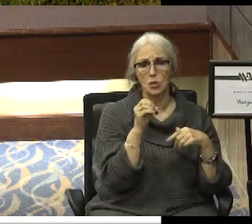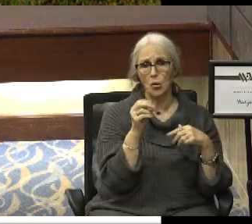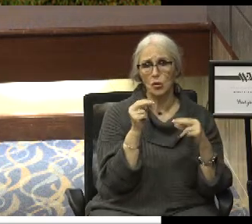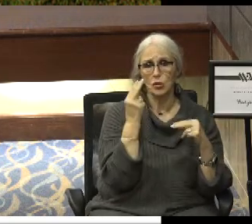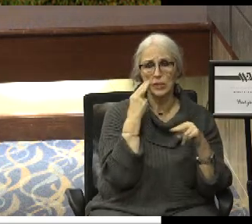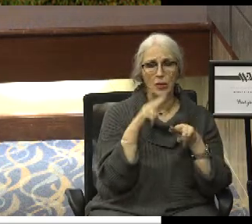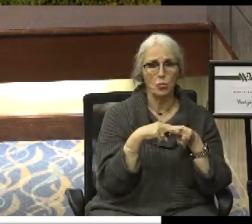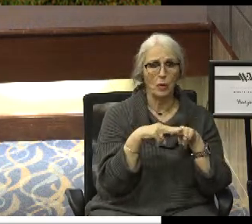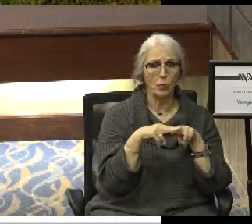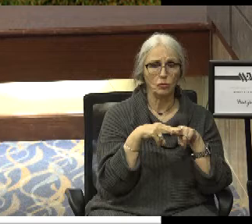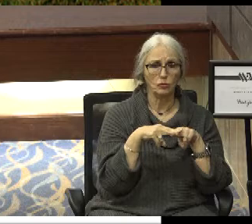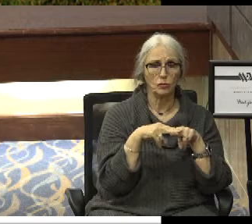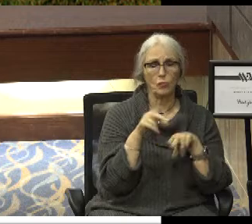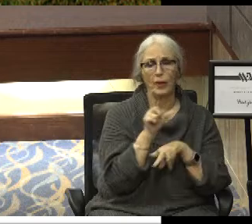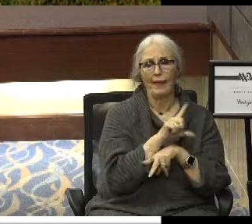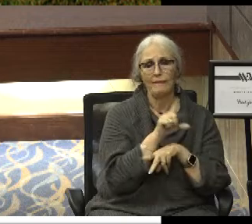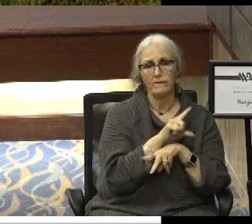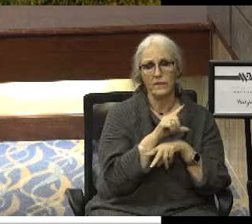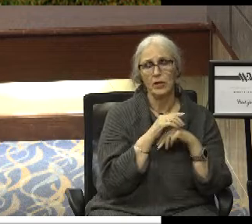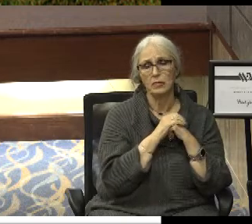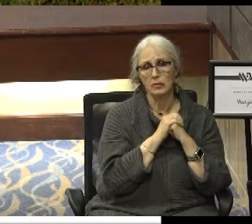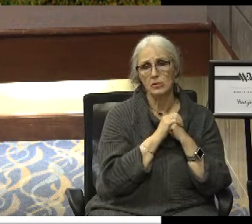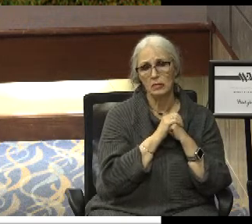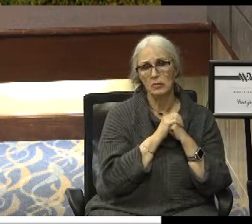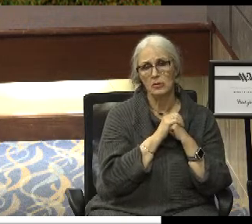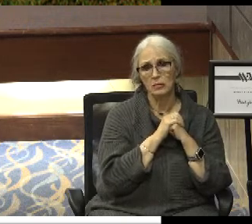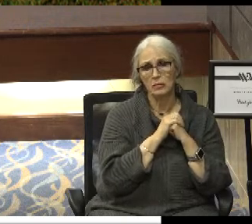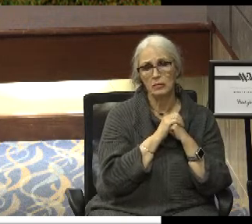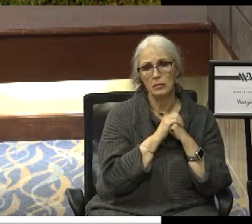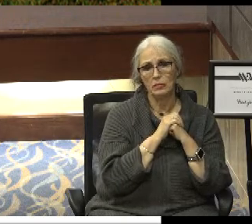tracks are off to the left. Got it, thanks.